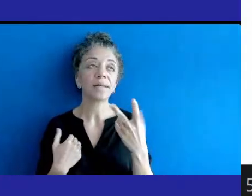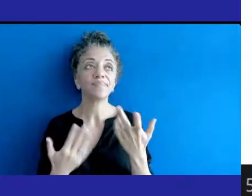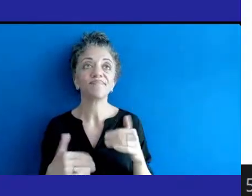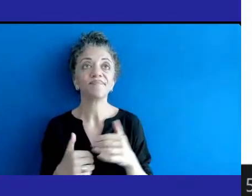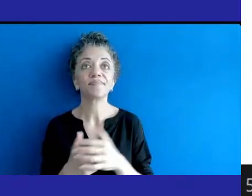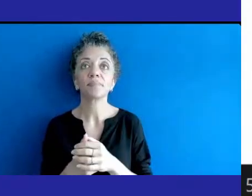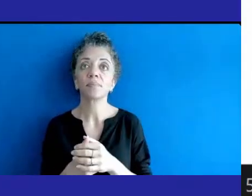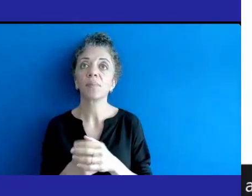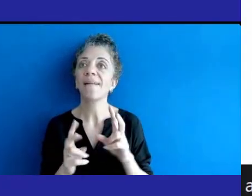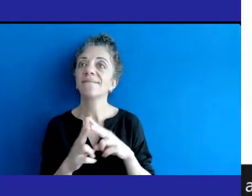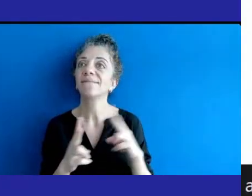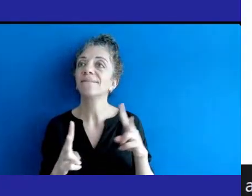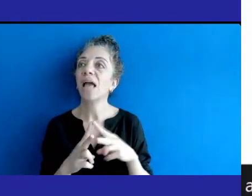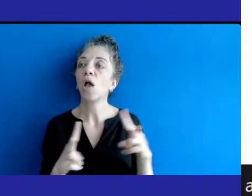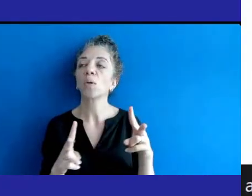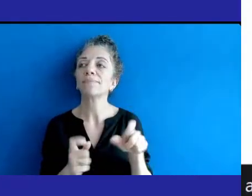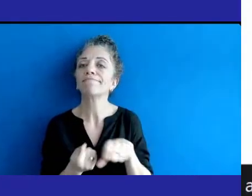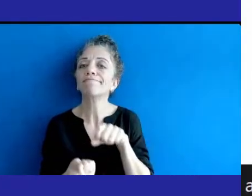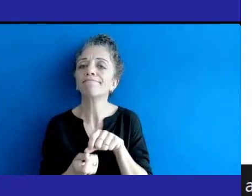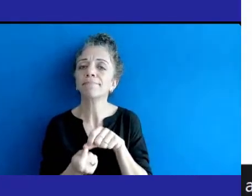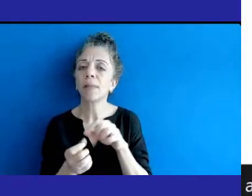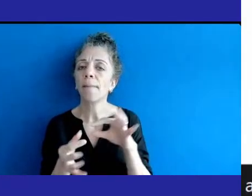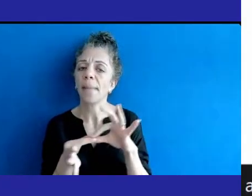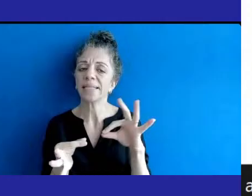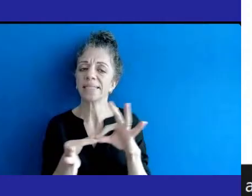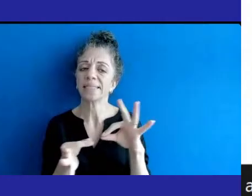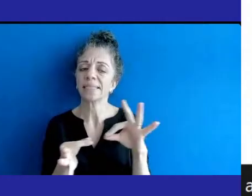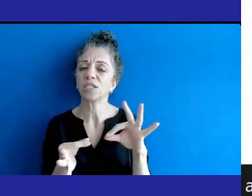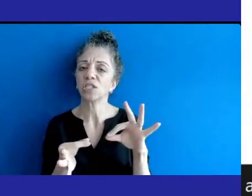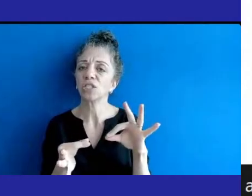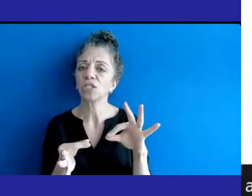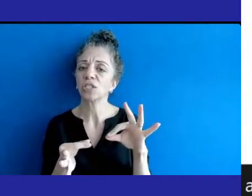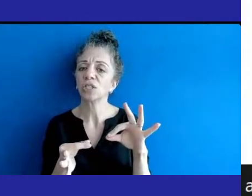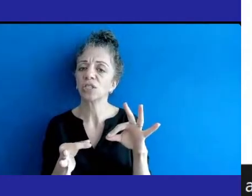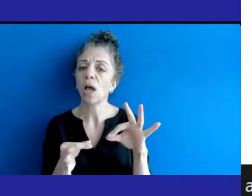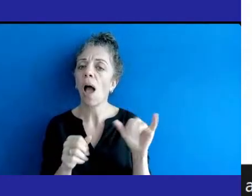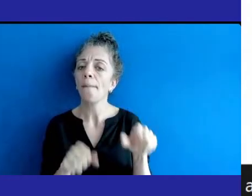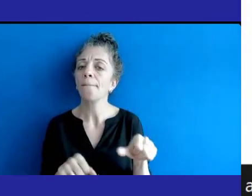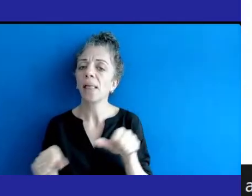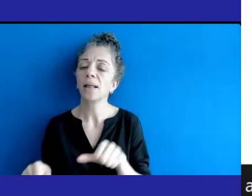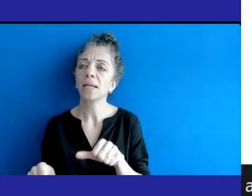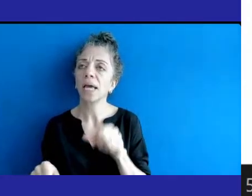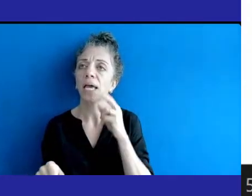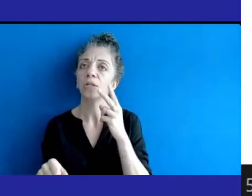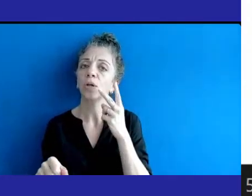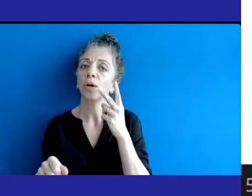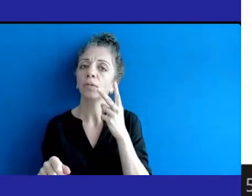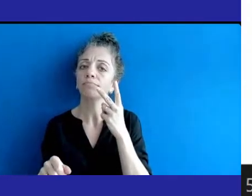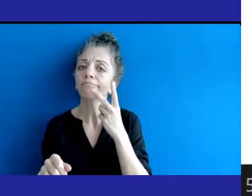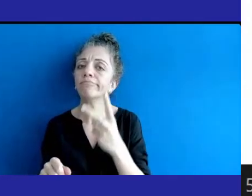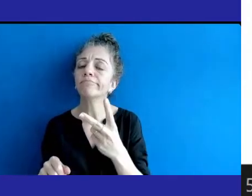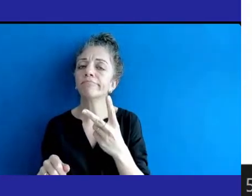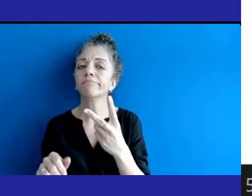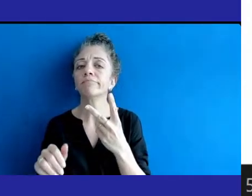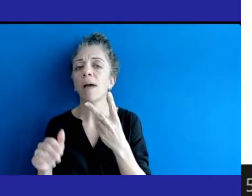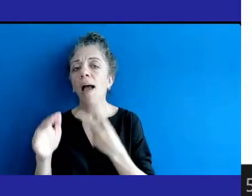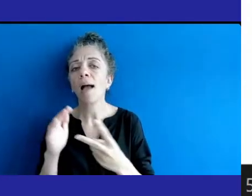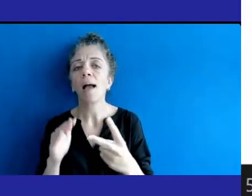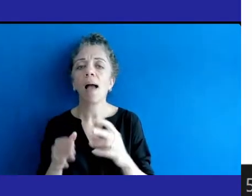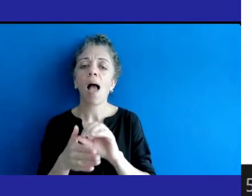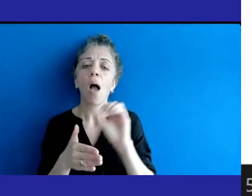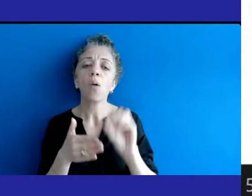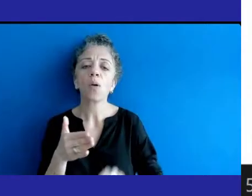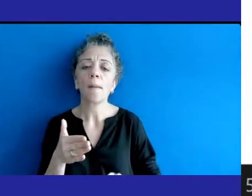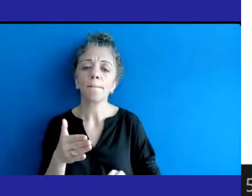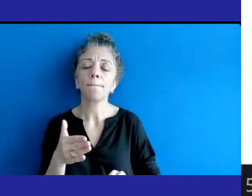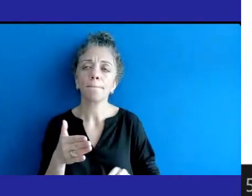tailored messaging as well as the ability to look at outcomes as a result of any outbound messaging that we give. It's